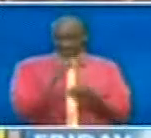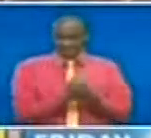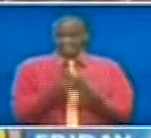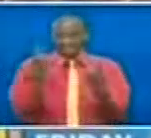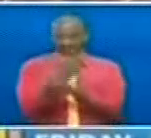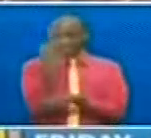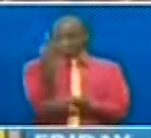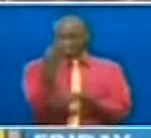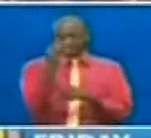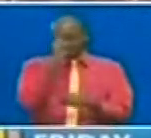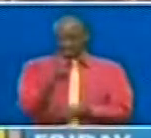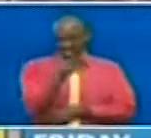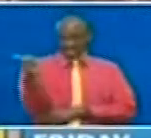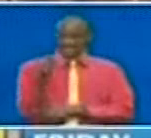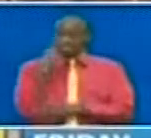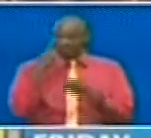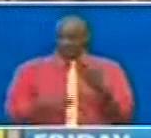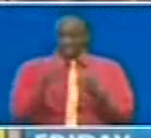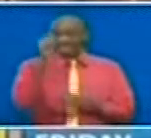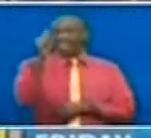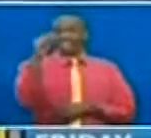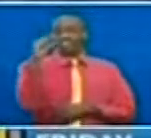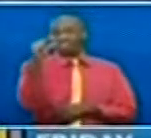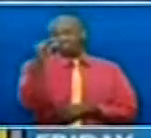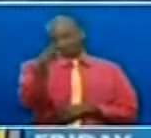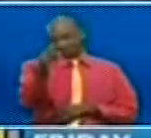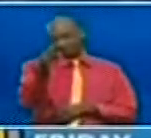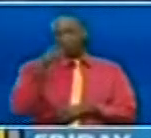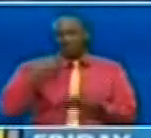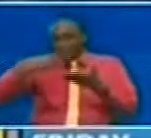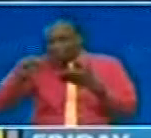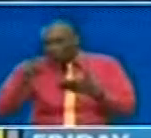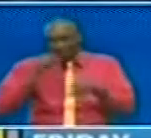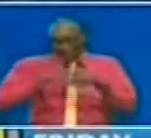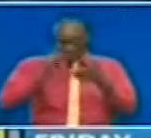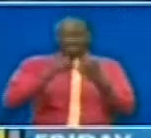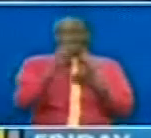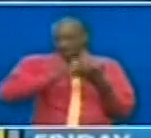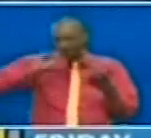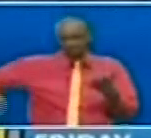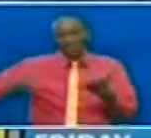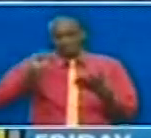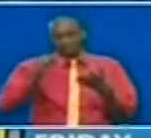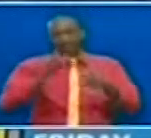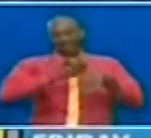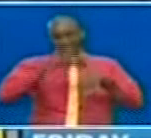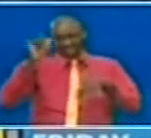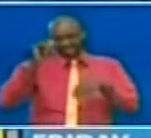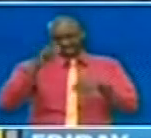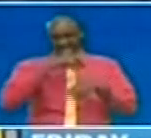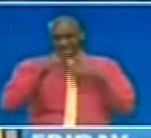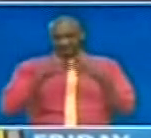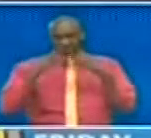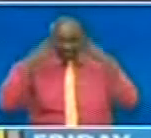and Agnes Murgor ruled that the Attorney General Githu Muigai had not proved that the suspension of the clauses had created a vacuum in